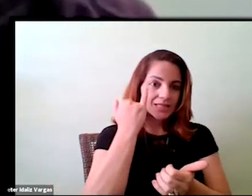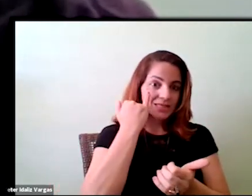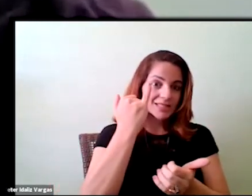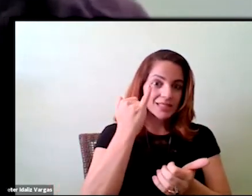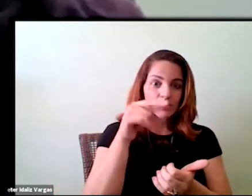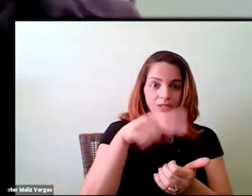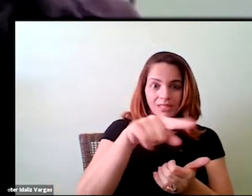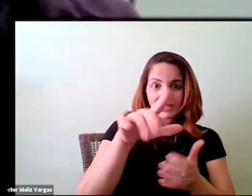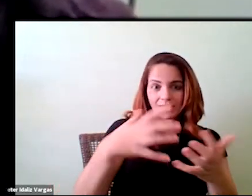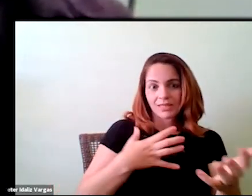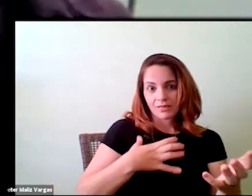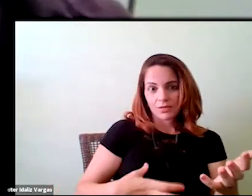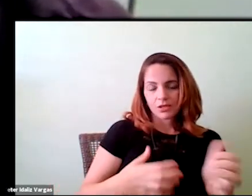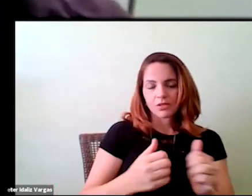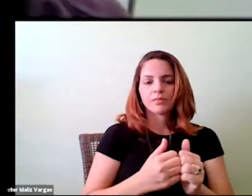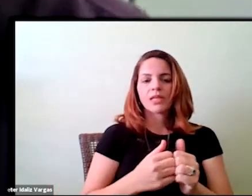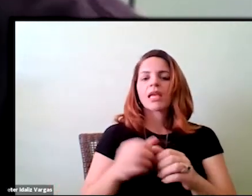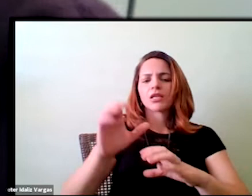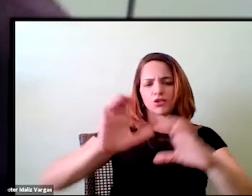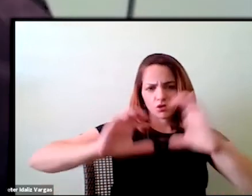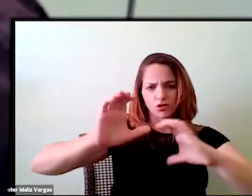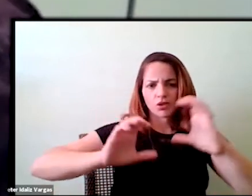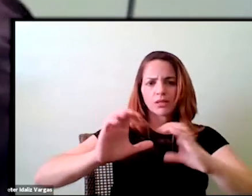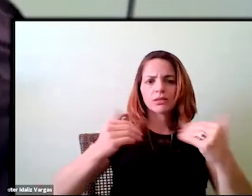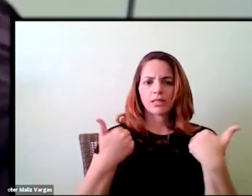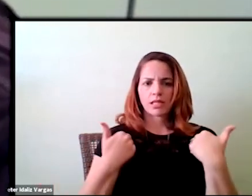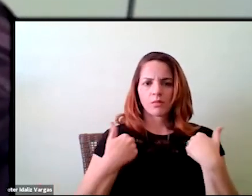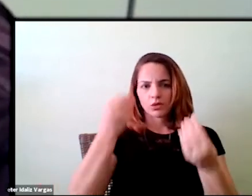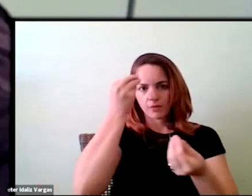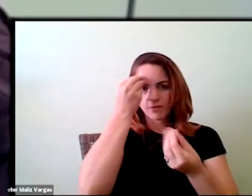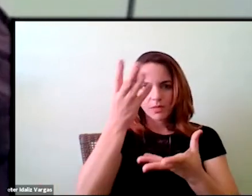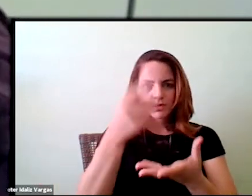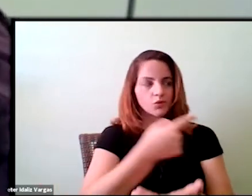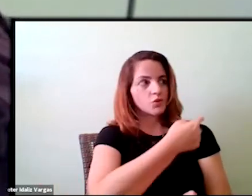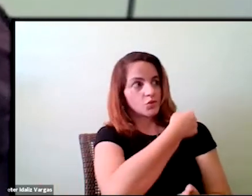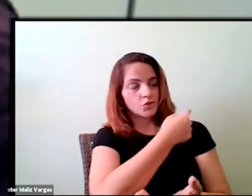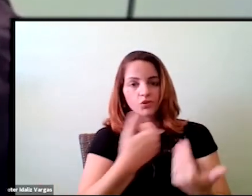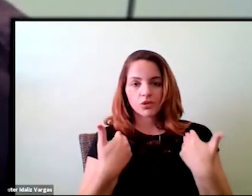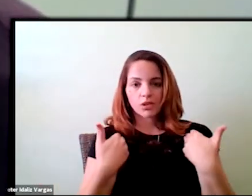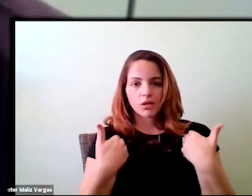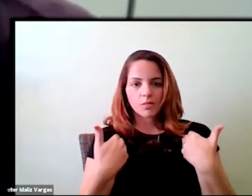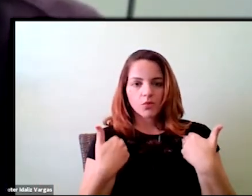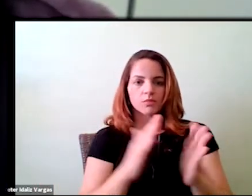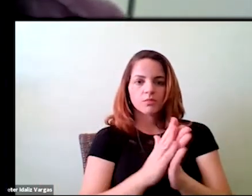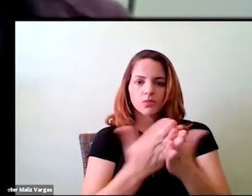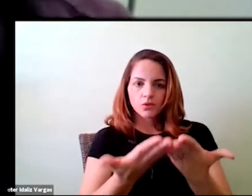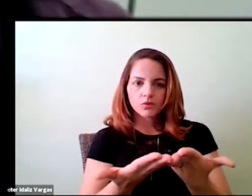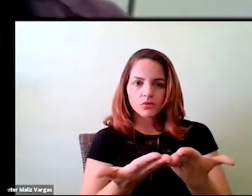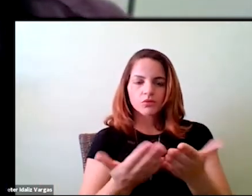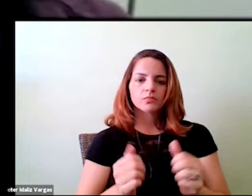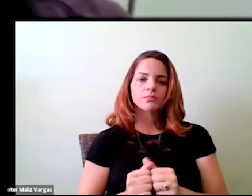view these books, as well as any of the 18,000 books behind me in our library and